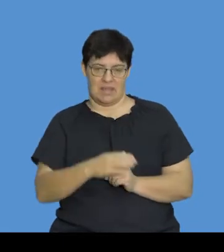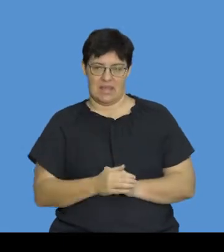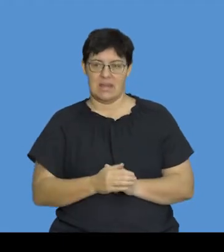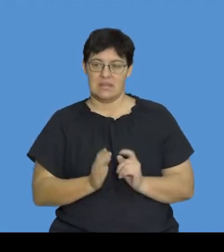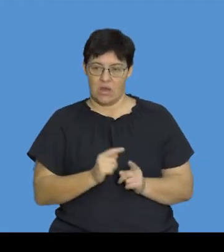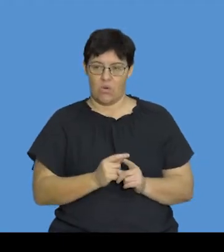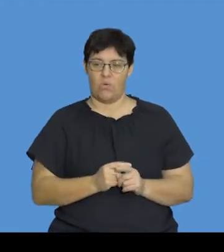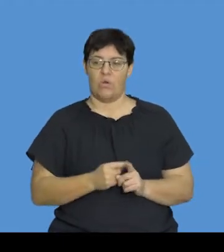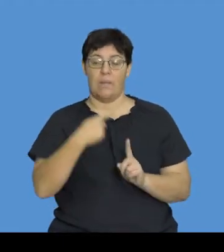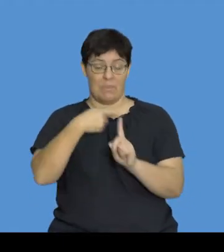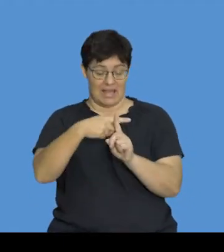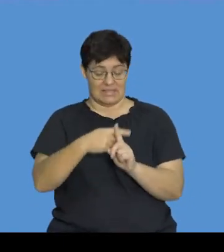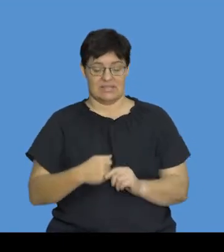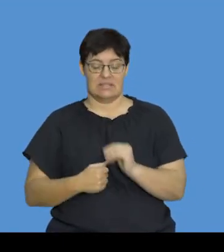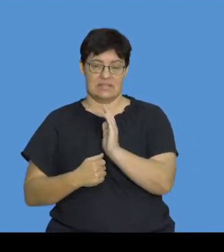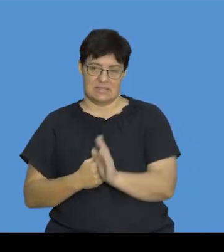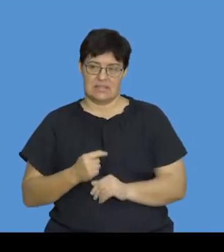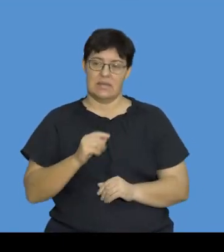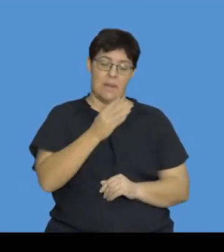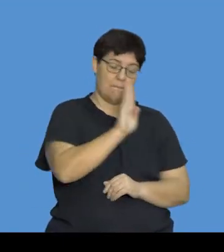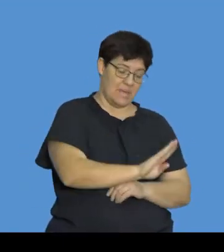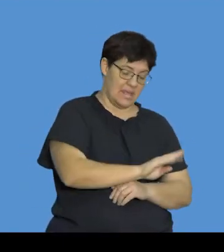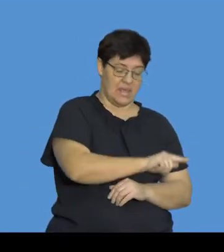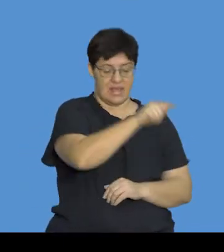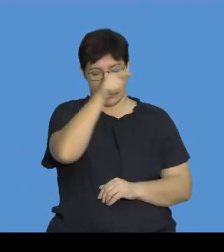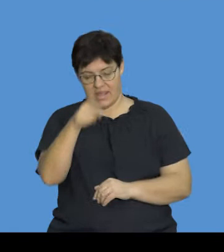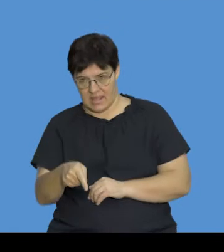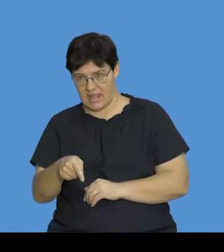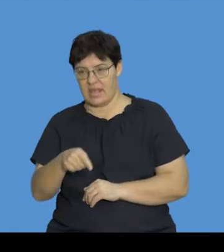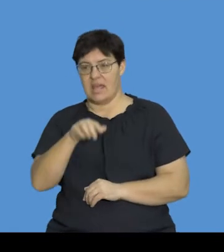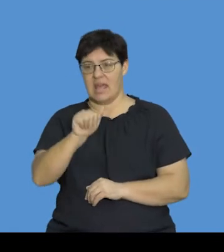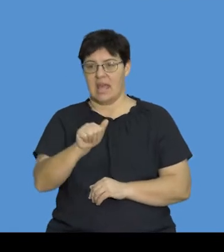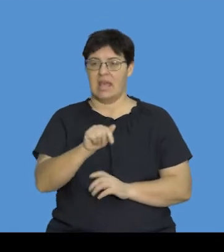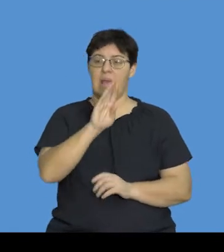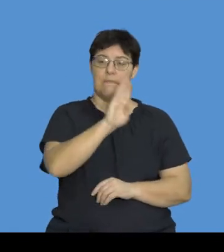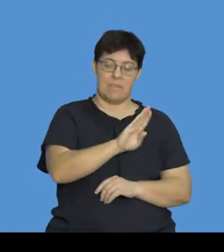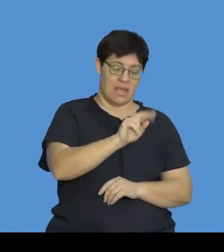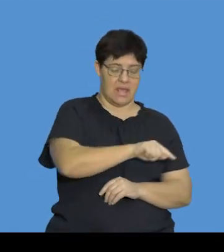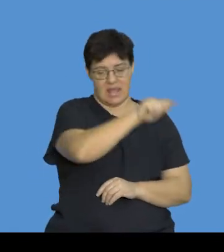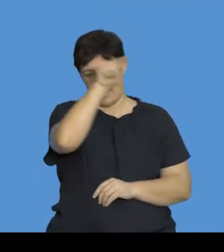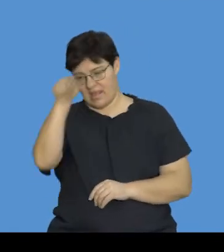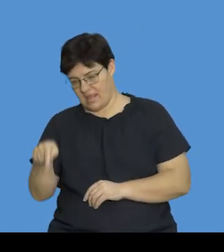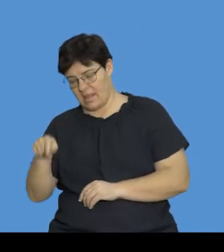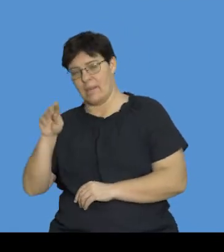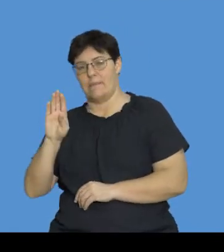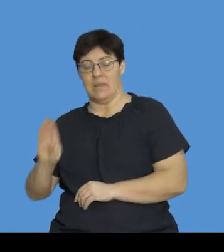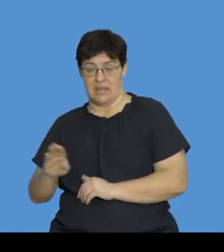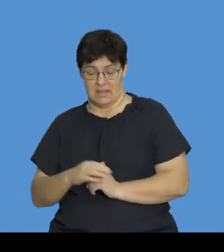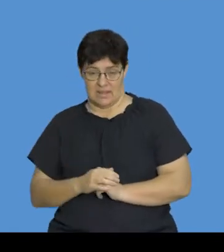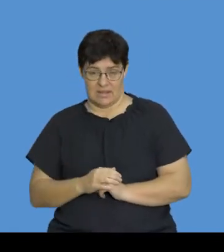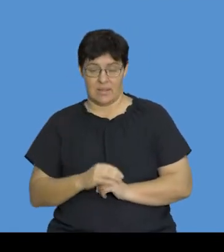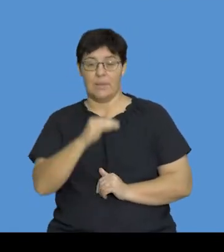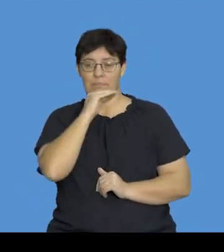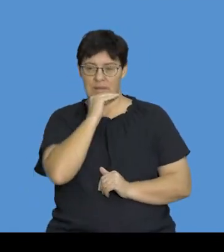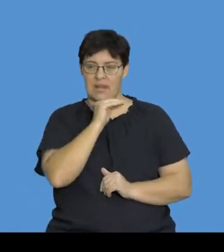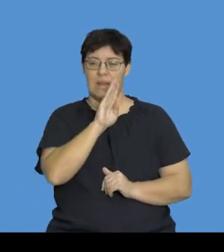then the B is multiplied by that A, and the B is multiplied by the B there, which gives me